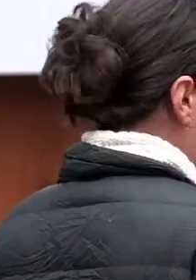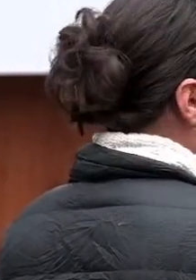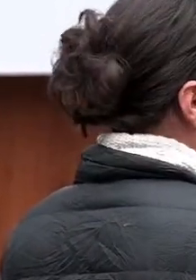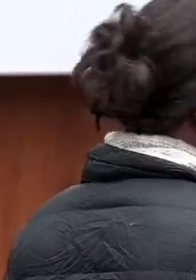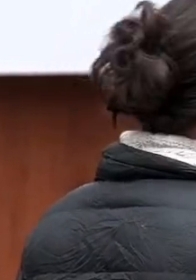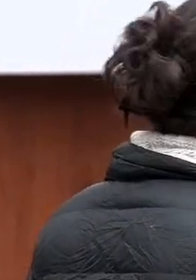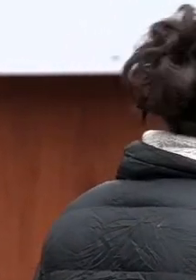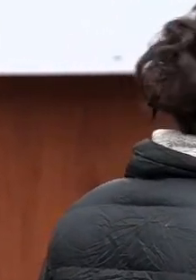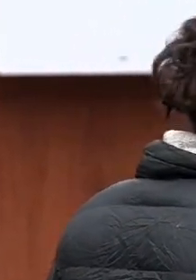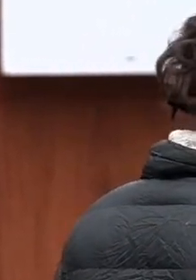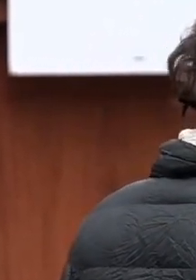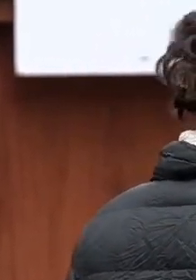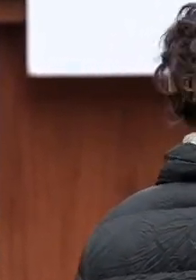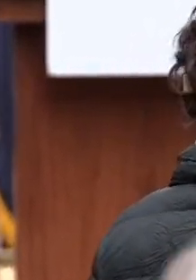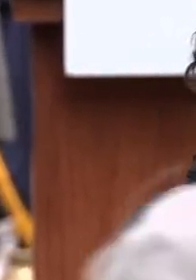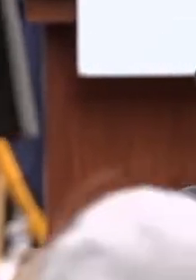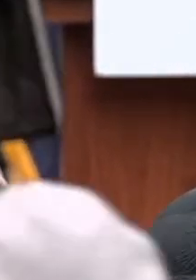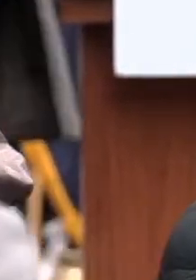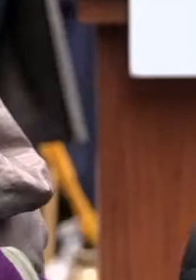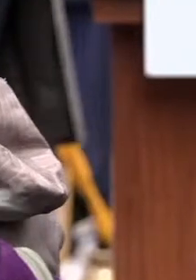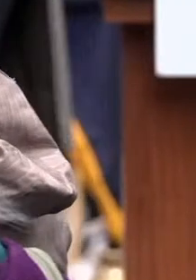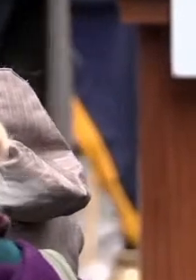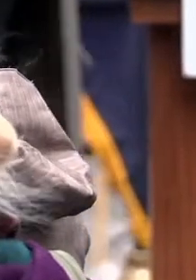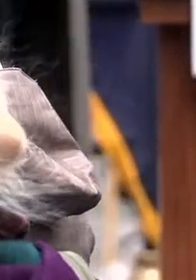Rosaria Maltese, 14.